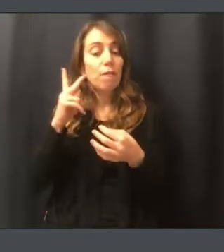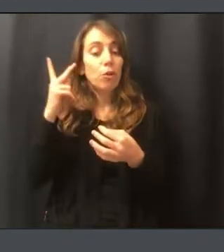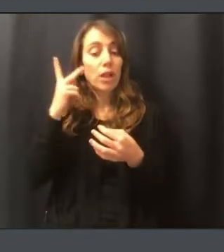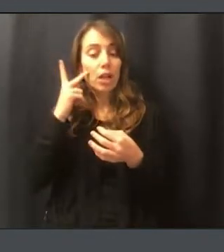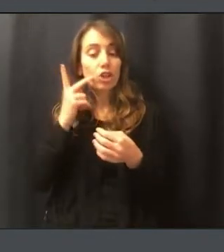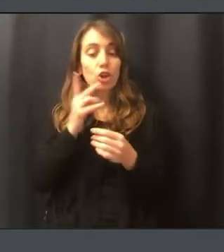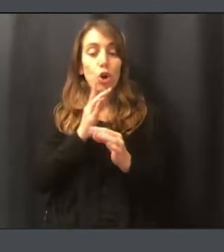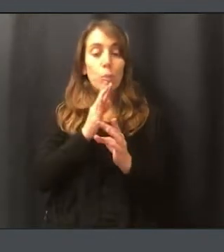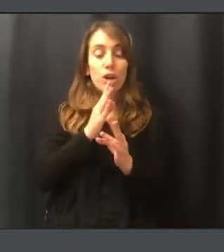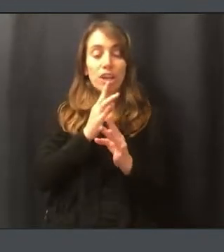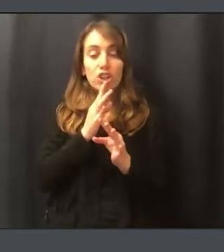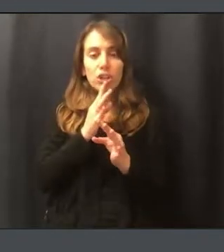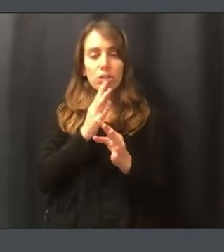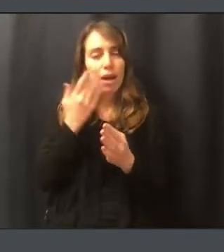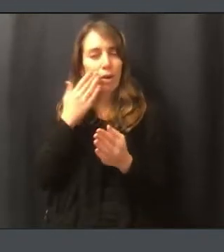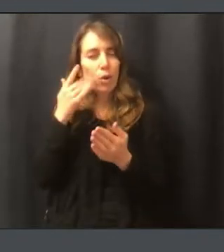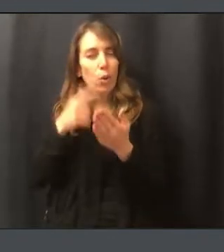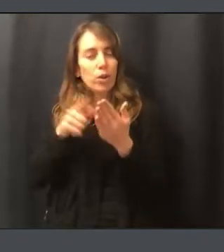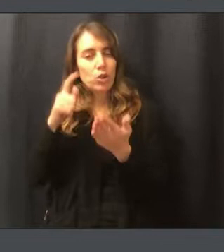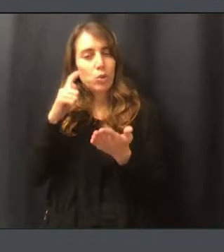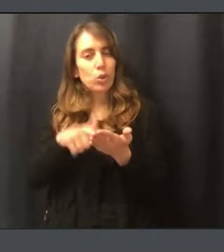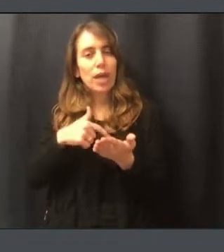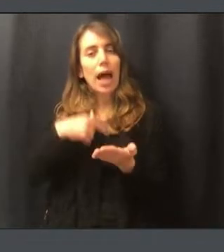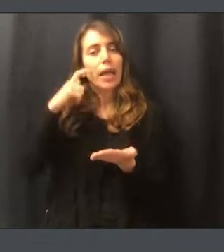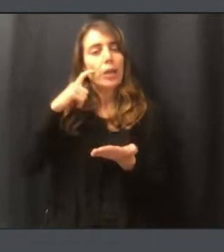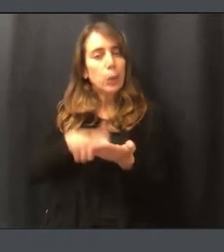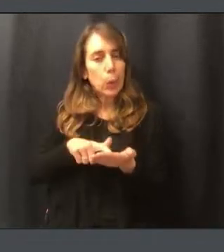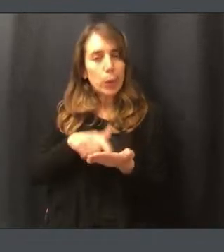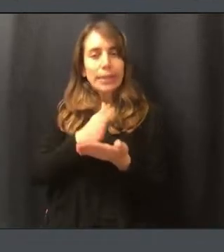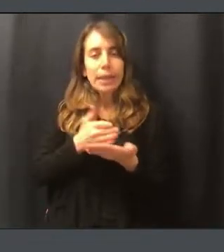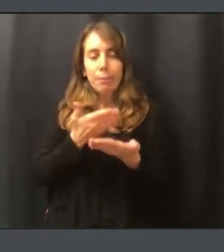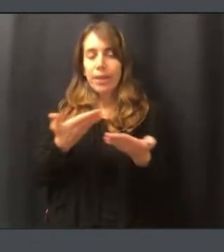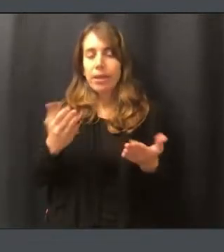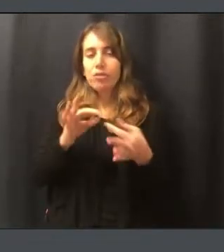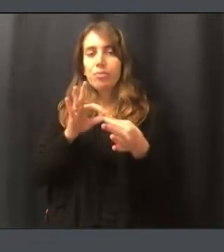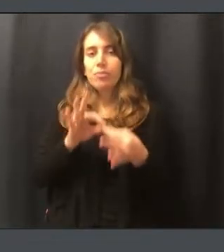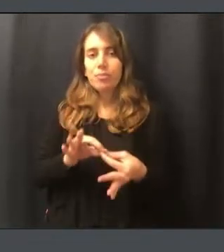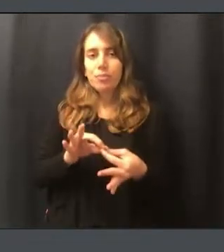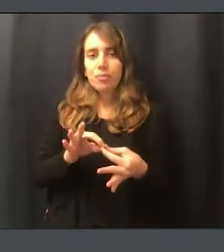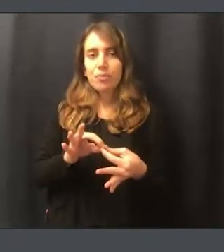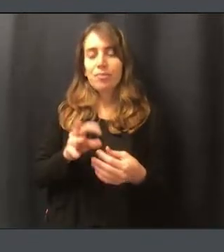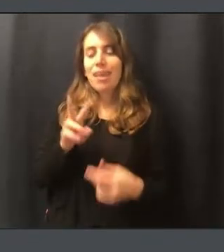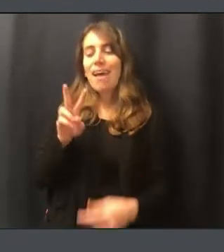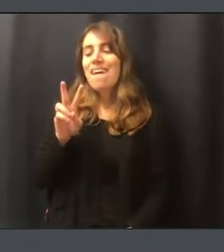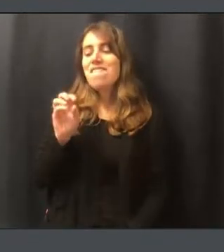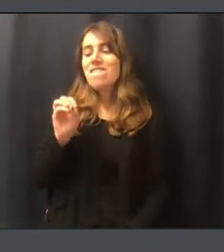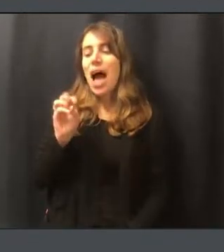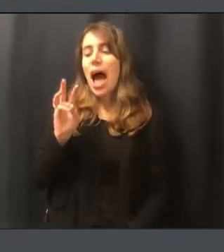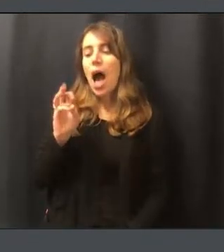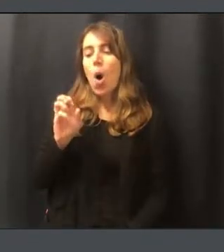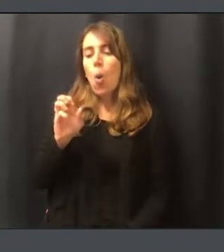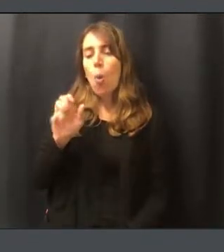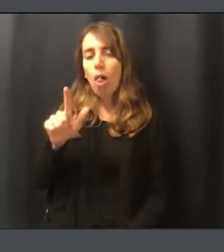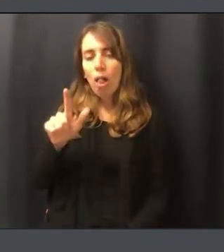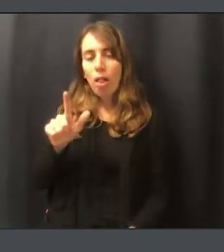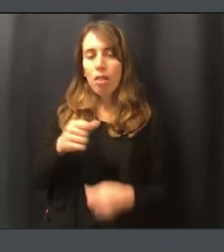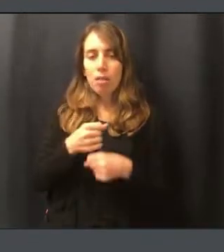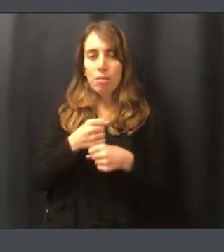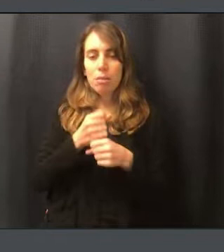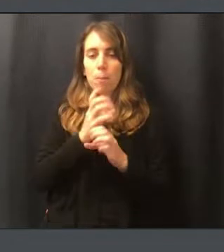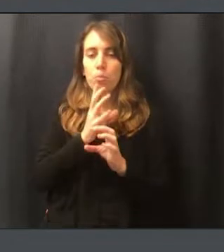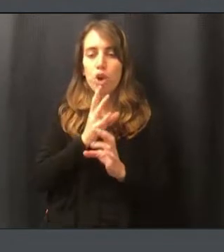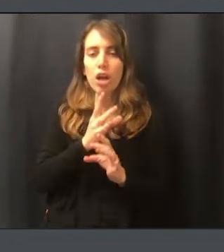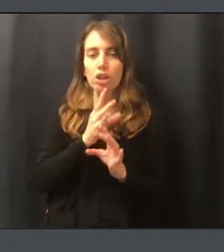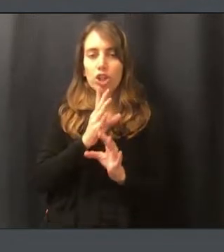what you all noticed, but I noticed certain things in terms of especially vowel production, right? This is